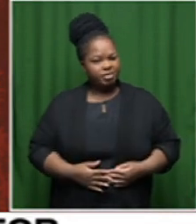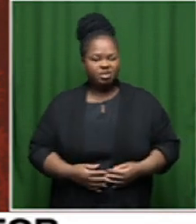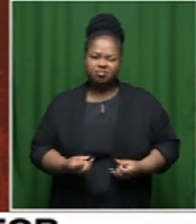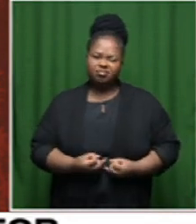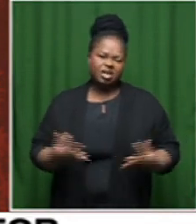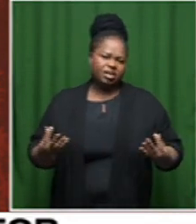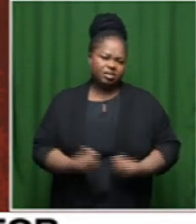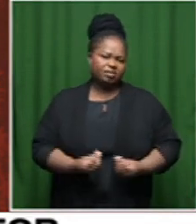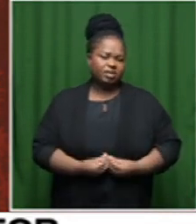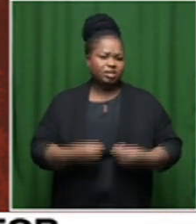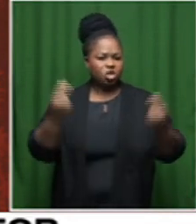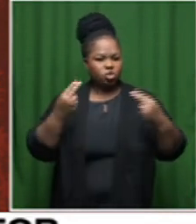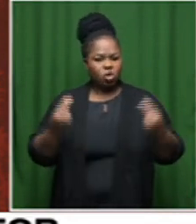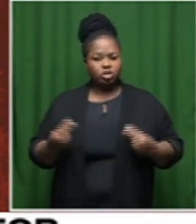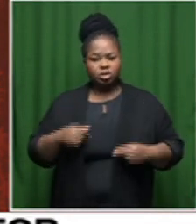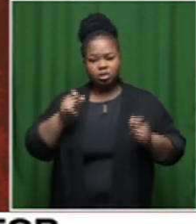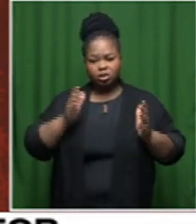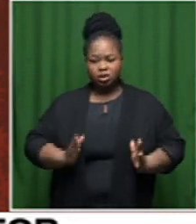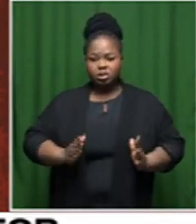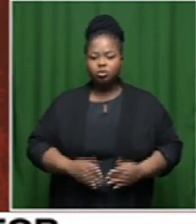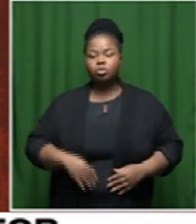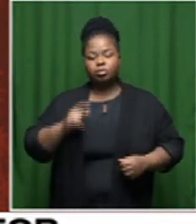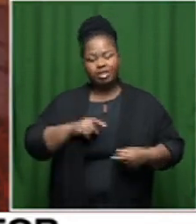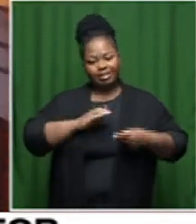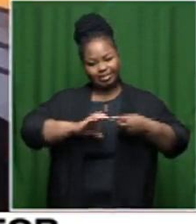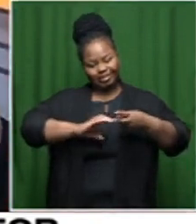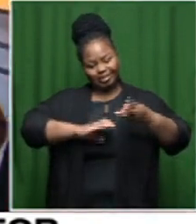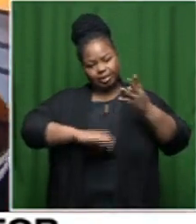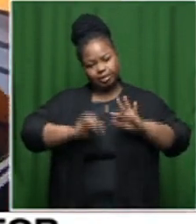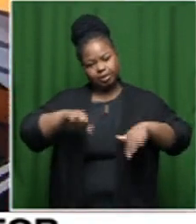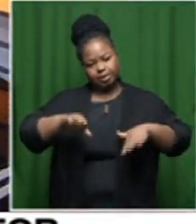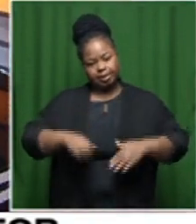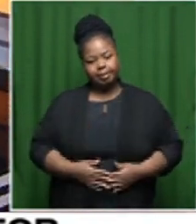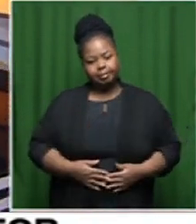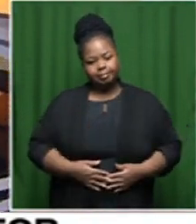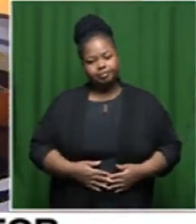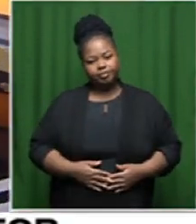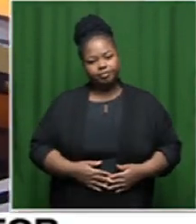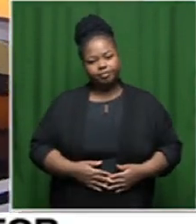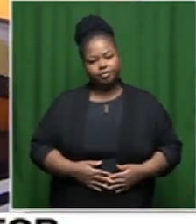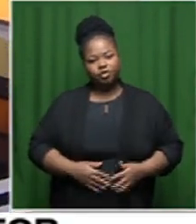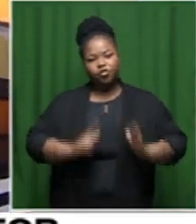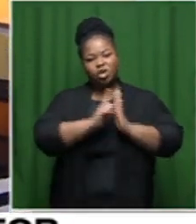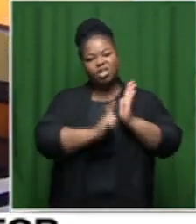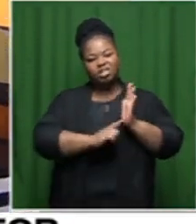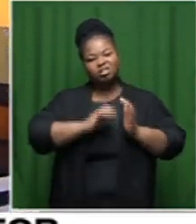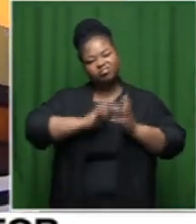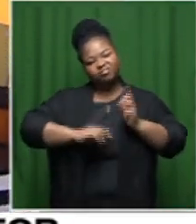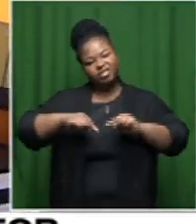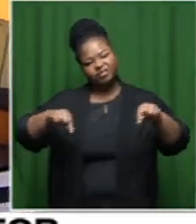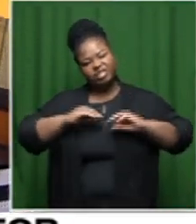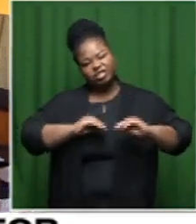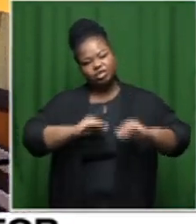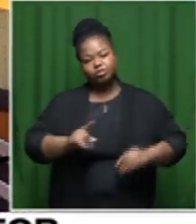so many things that artists need to consider, and that's why I broke it down into 16 lessons. Okay. Yeah. And do you feel that if an